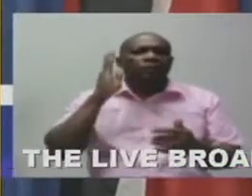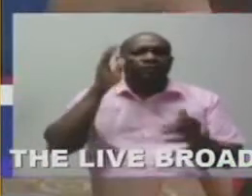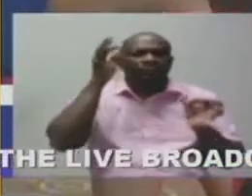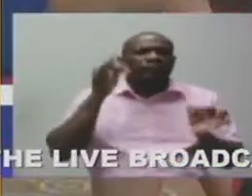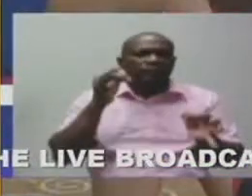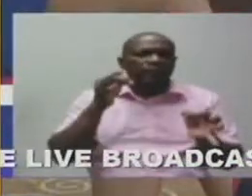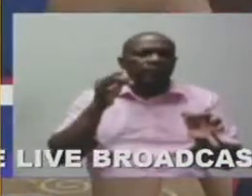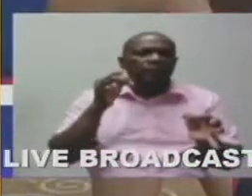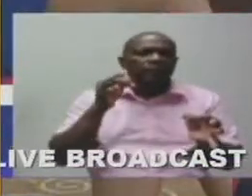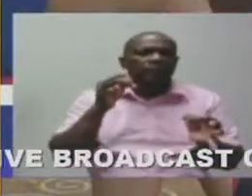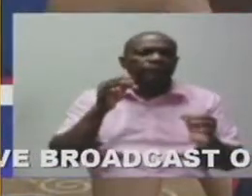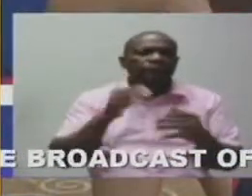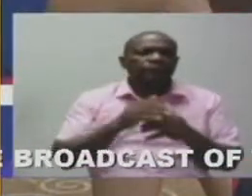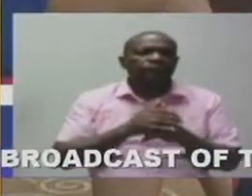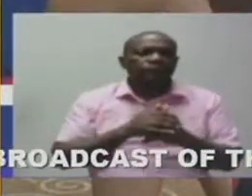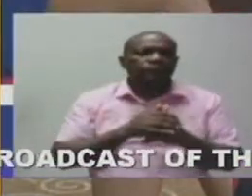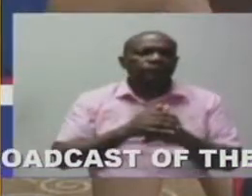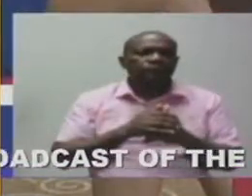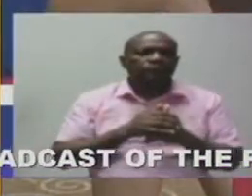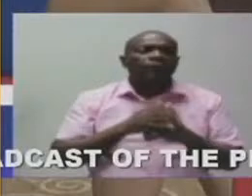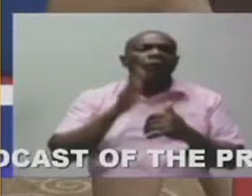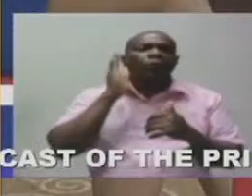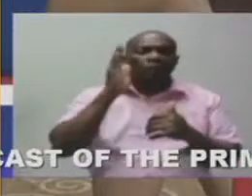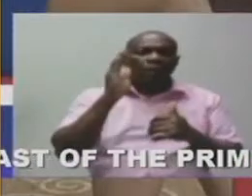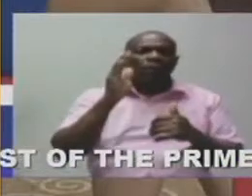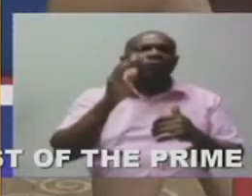question from myself. Given